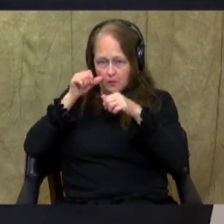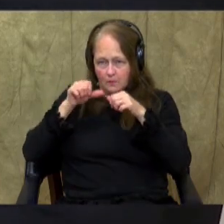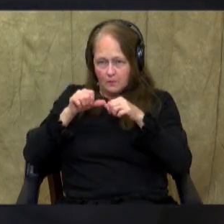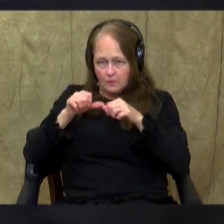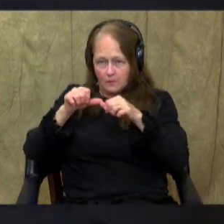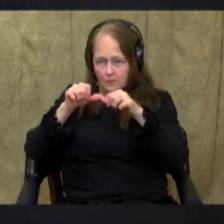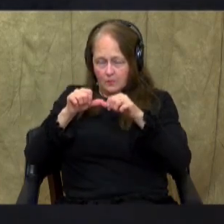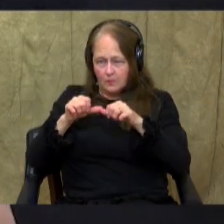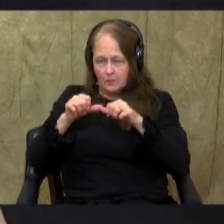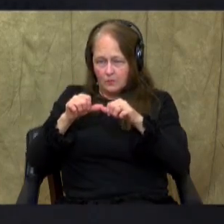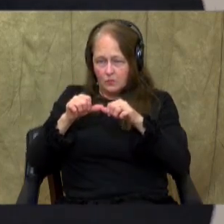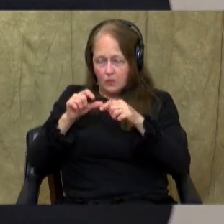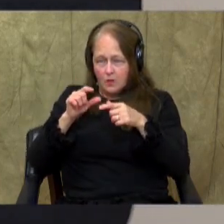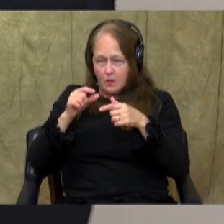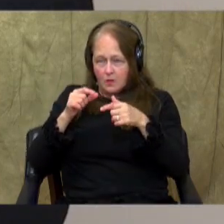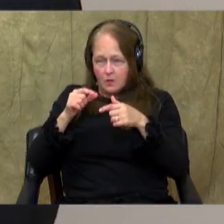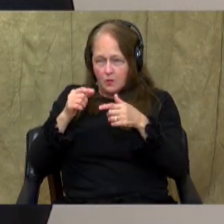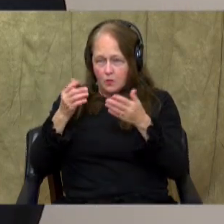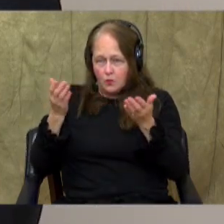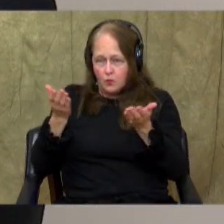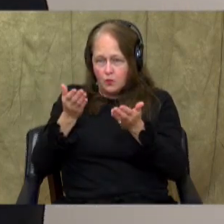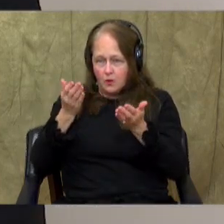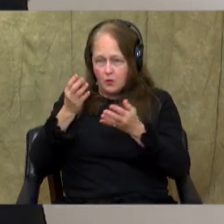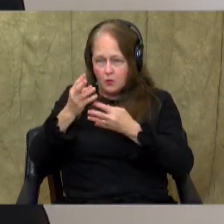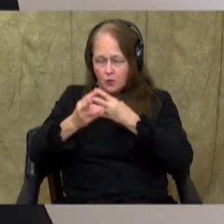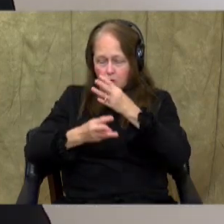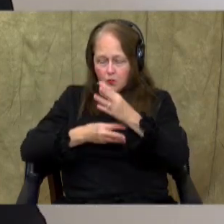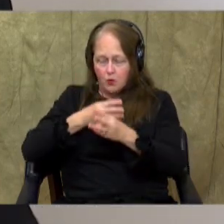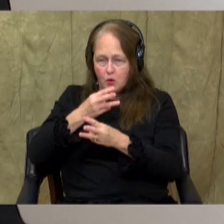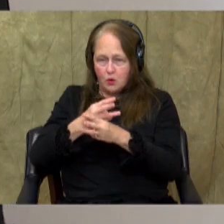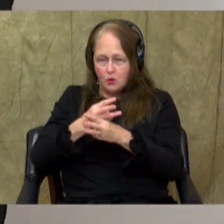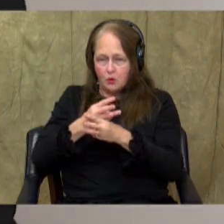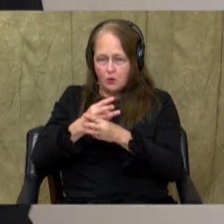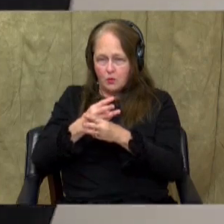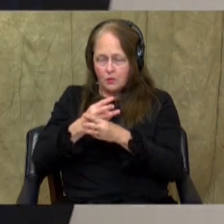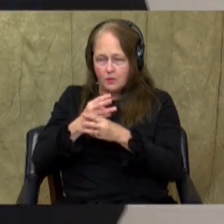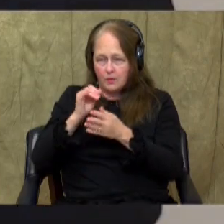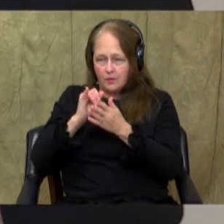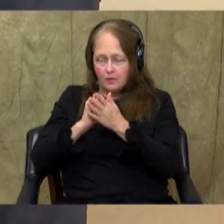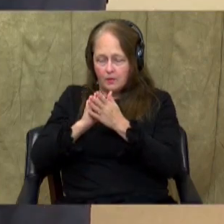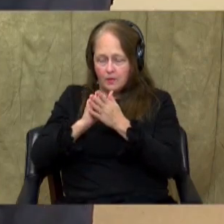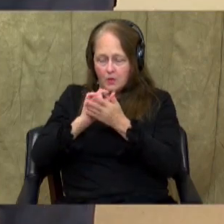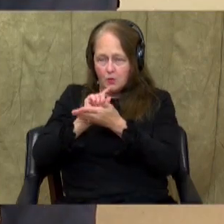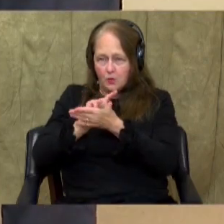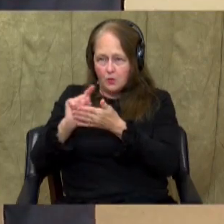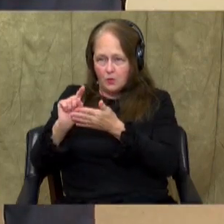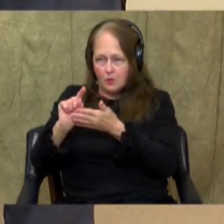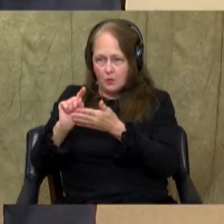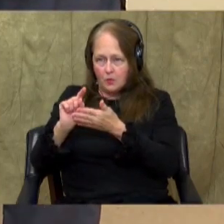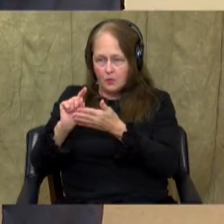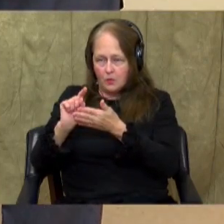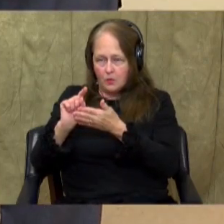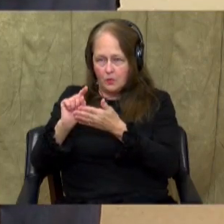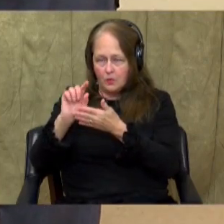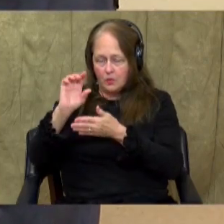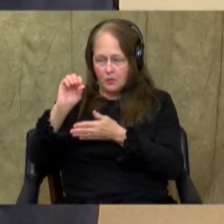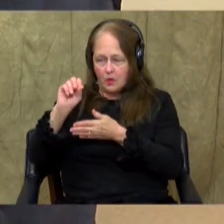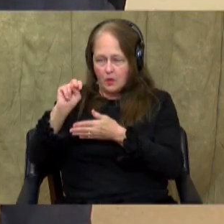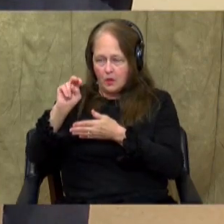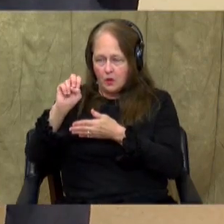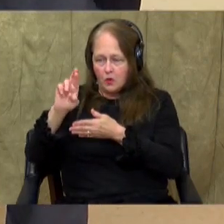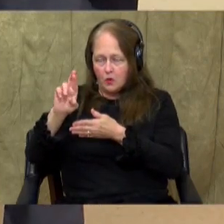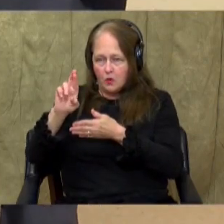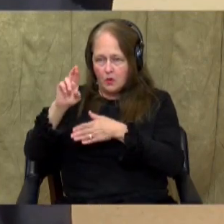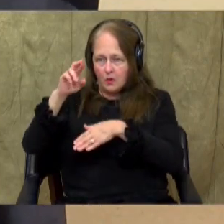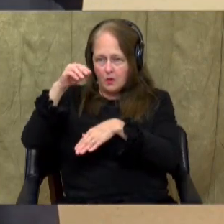week. But first let's play our Where in the World segment. And this week's segment comes from Connor, who's a 7th grader